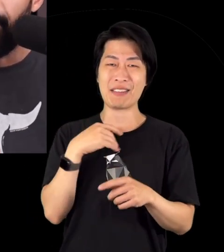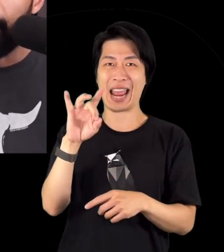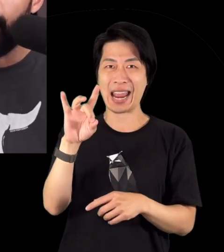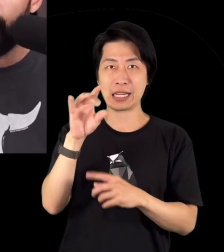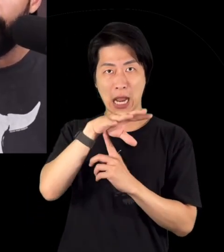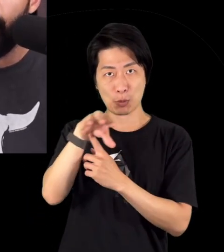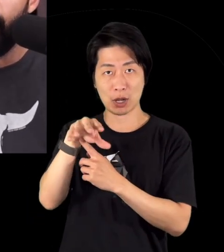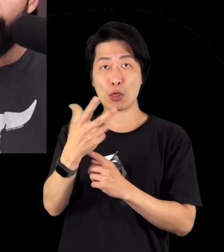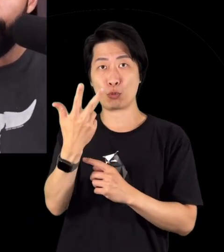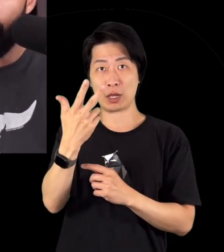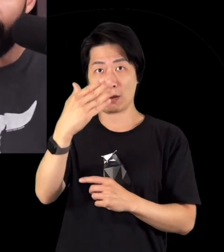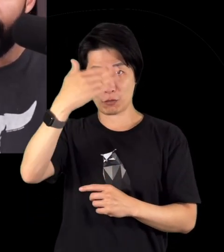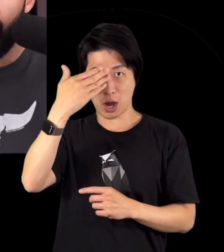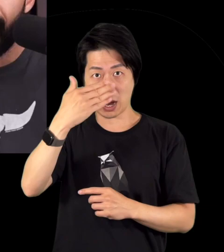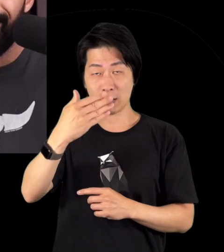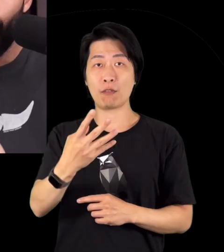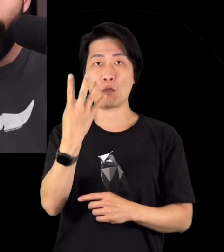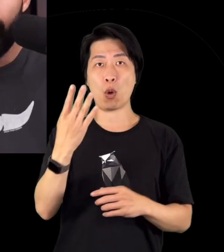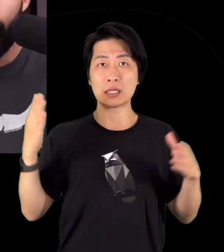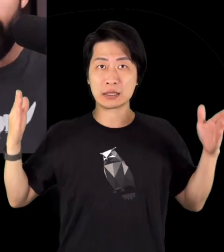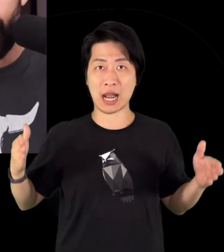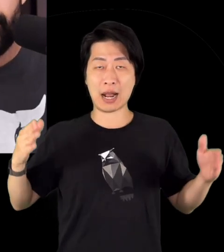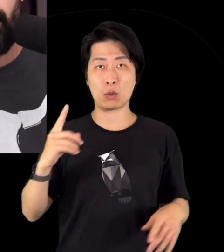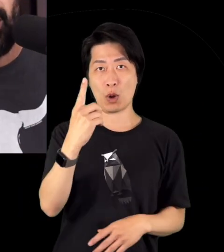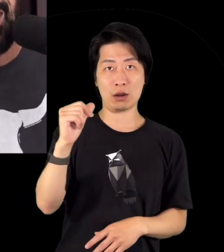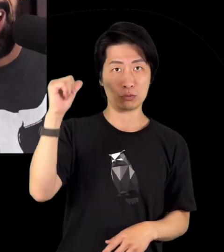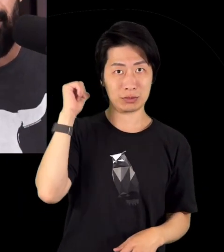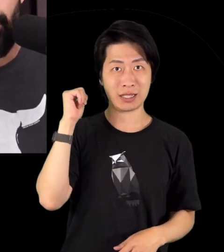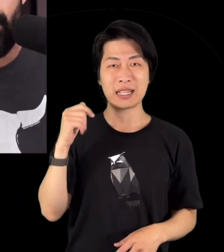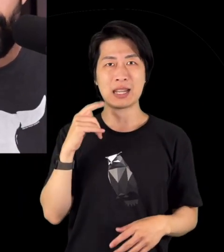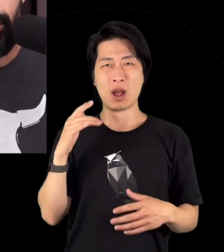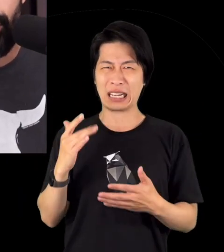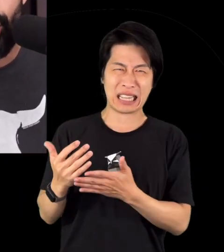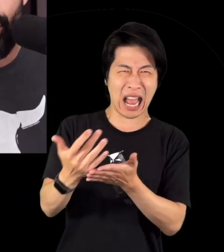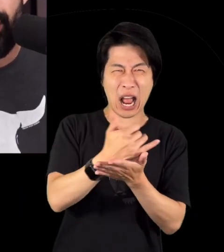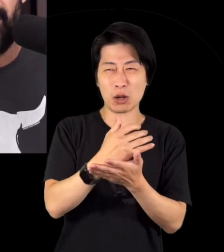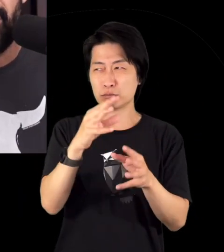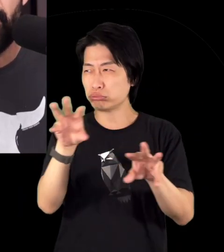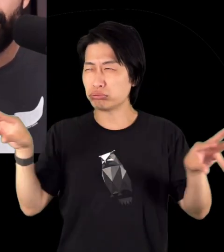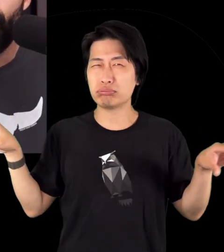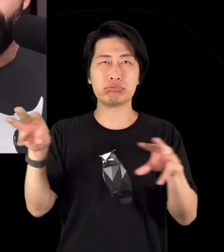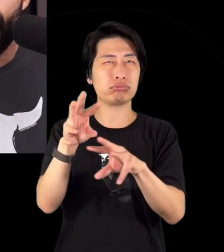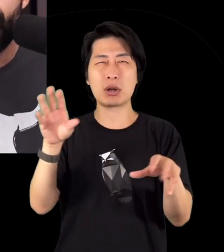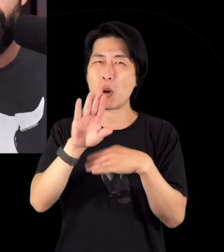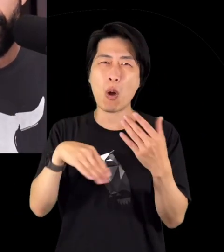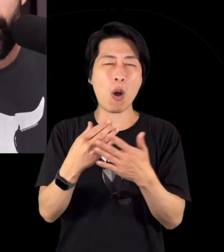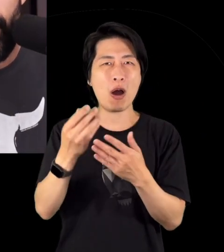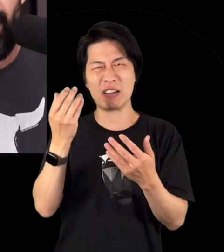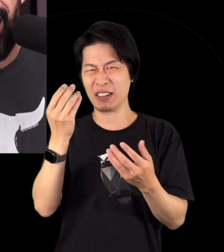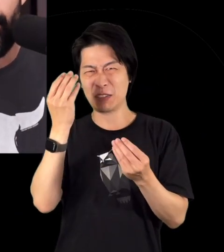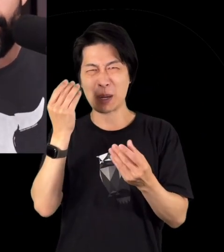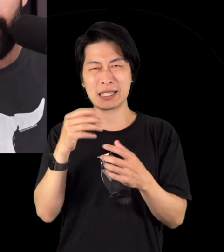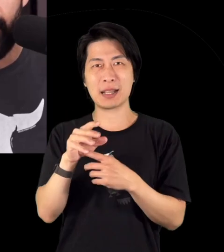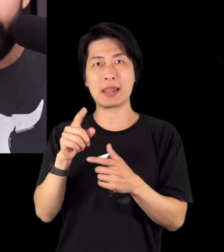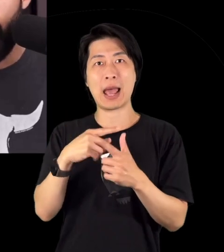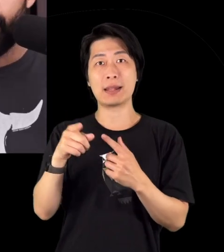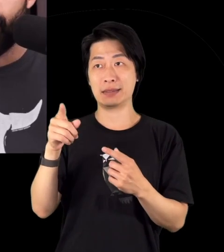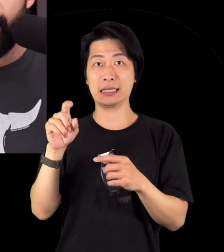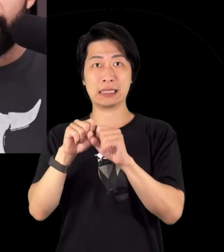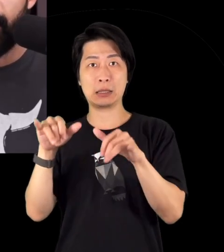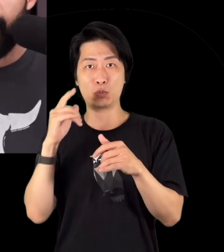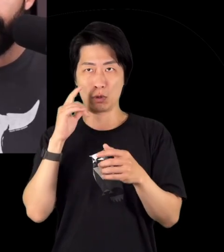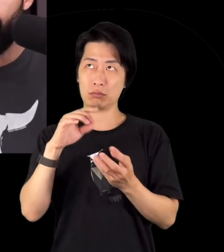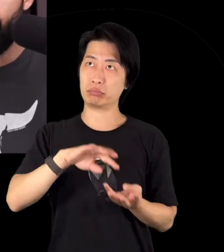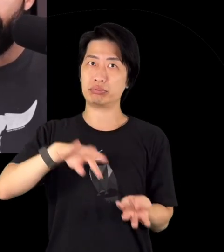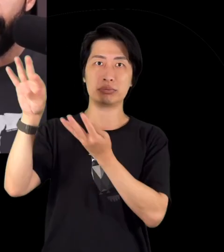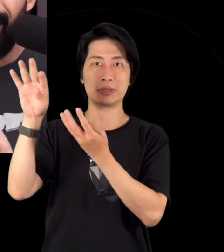They have 3 in the front, 4 on the sides, and 1 in the rear that collects everything around the car that a system will use to figure out how to drive itself. So